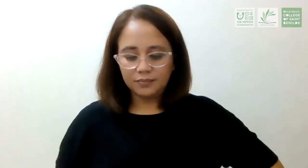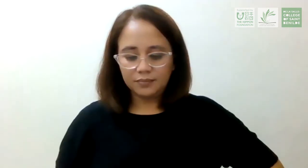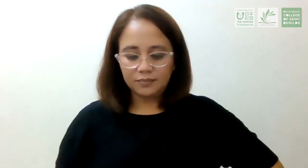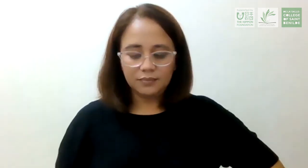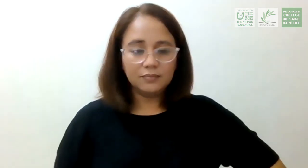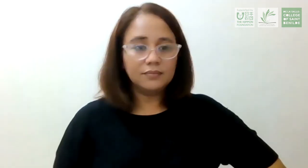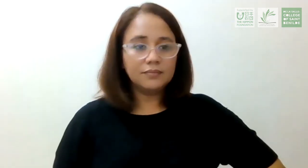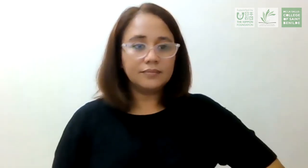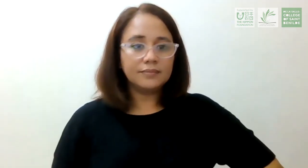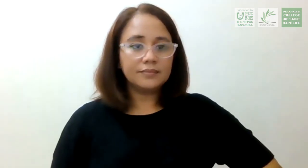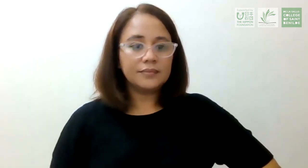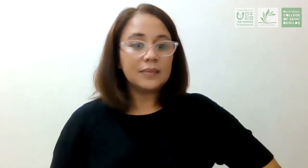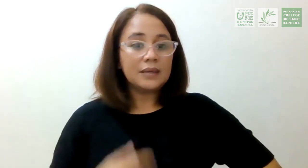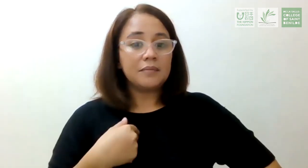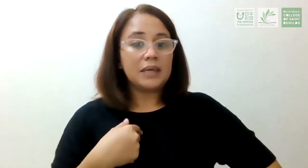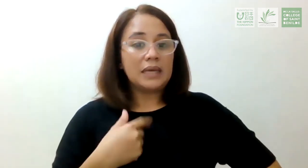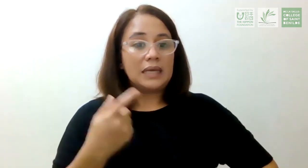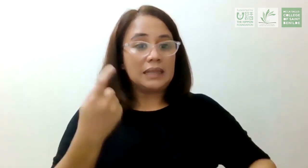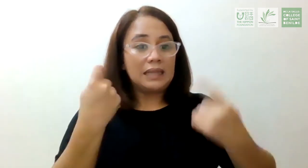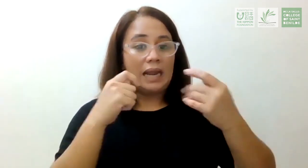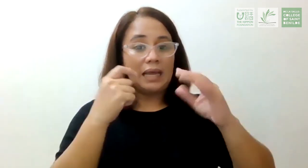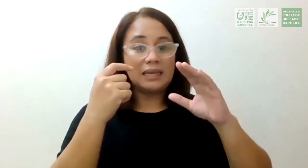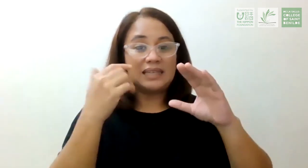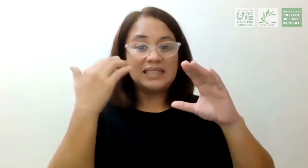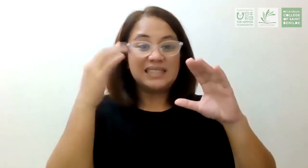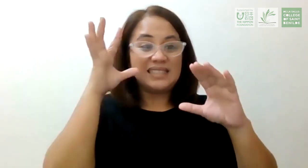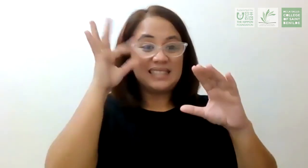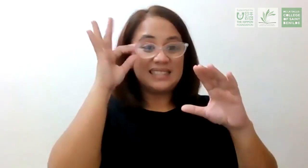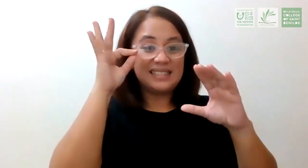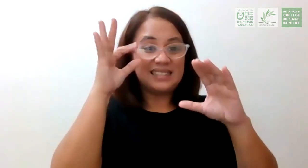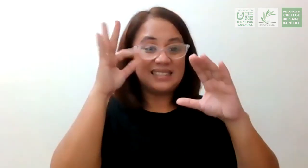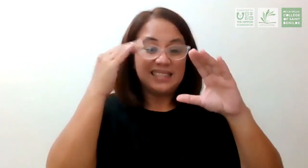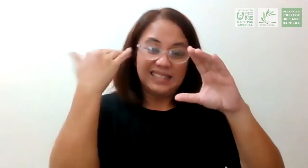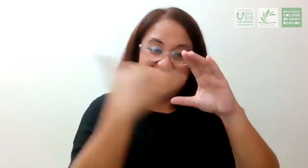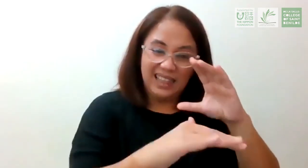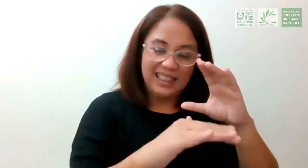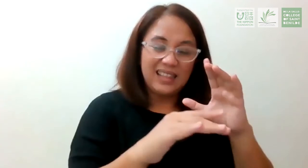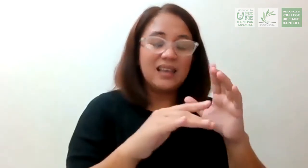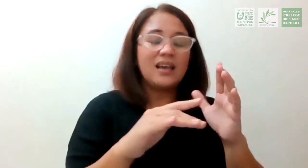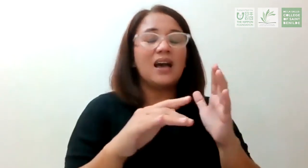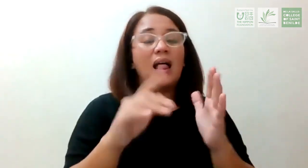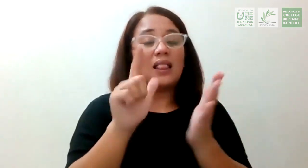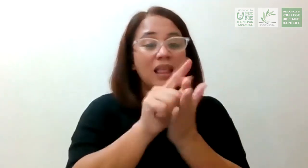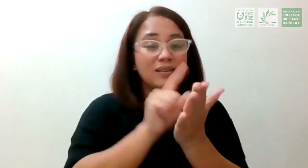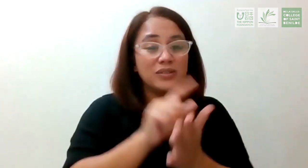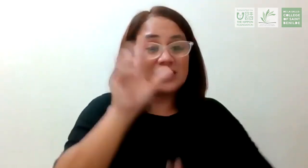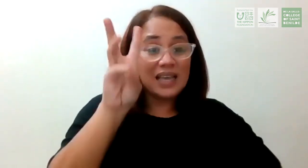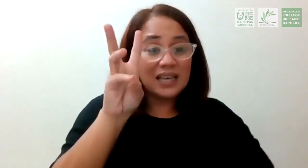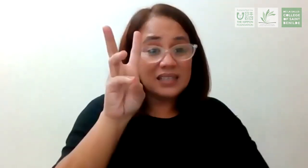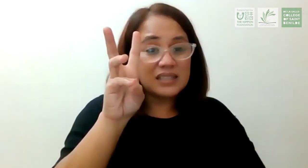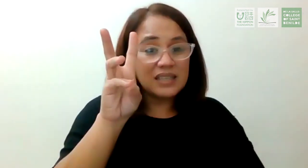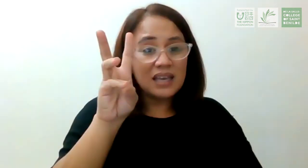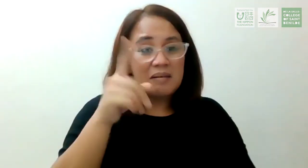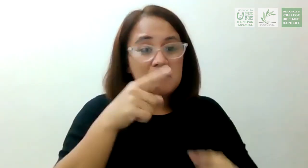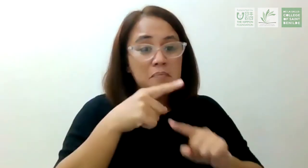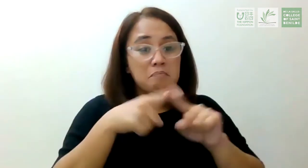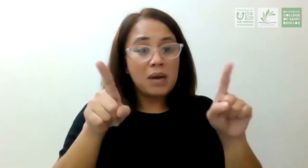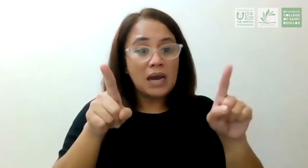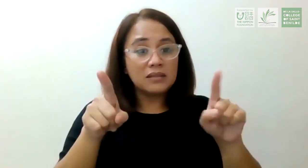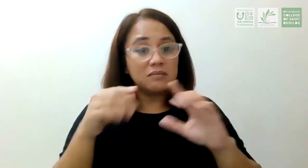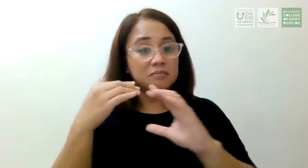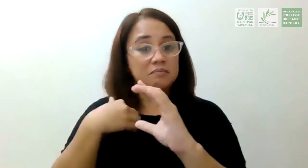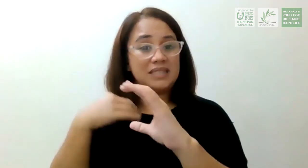I was trying to send Jasmine lesson 6, but let me send it to you, Peeps.